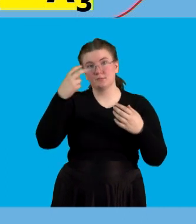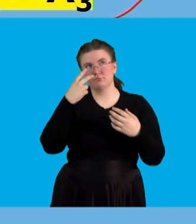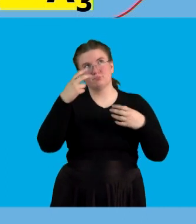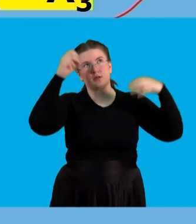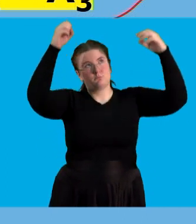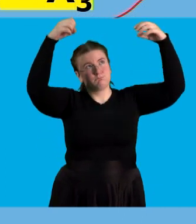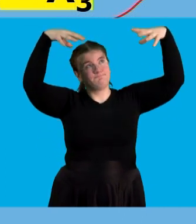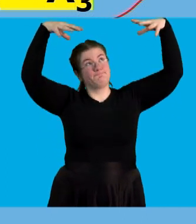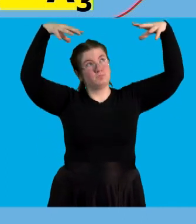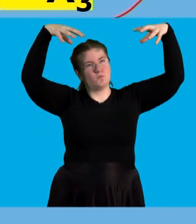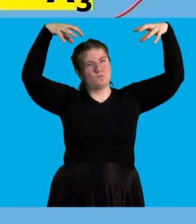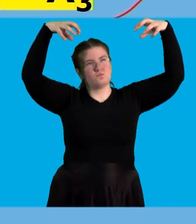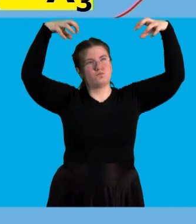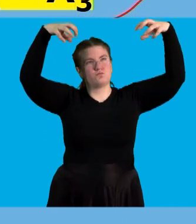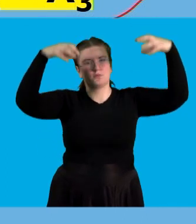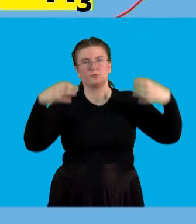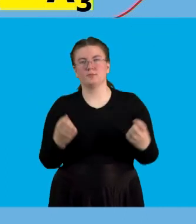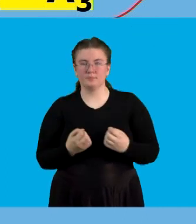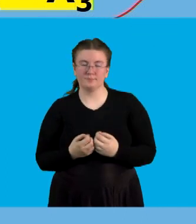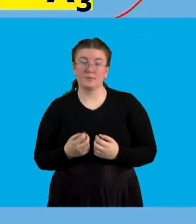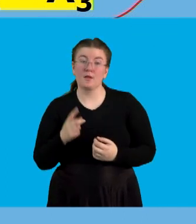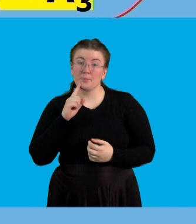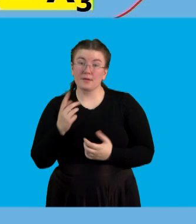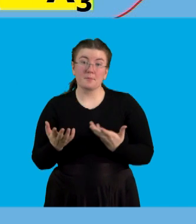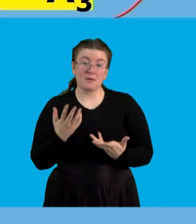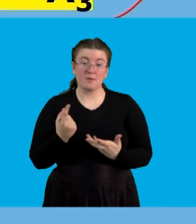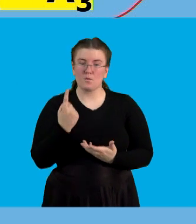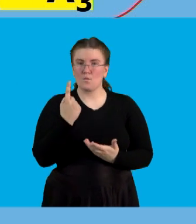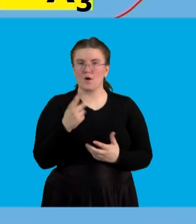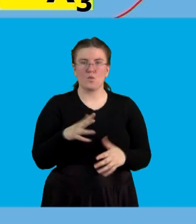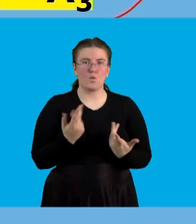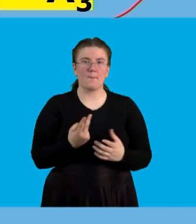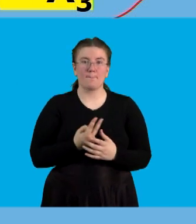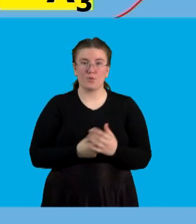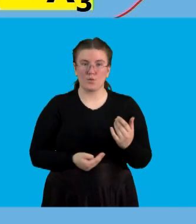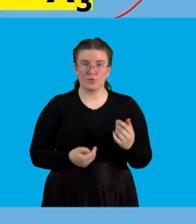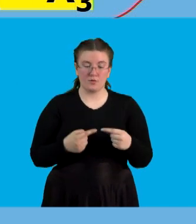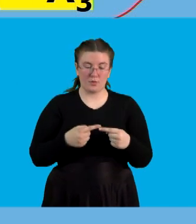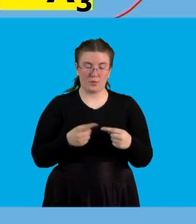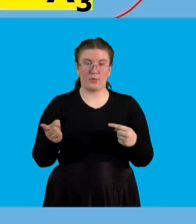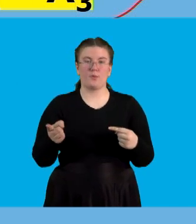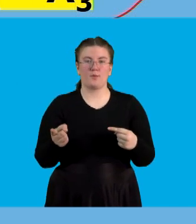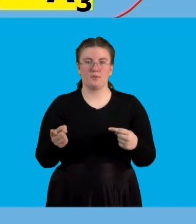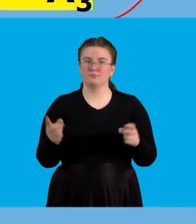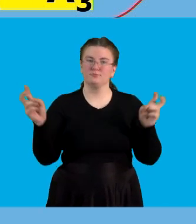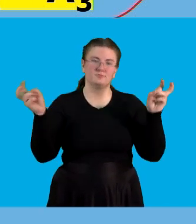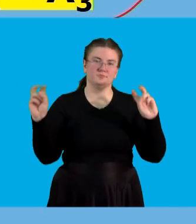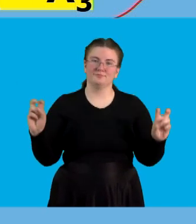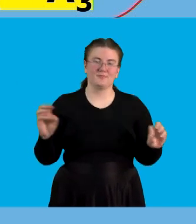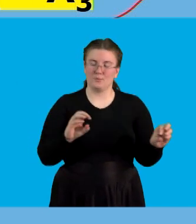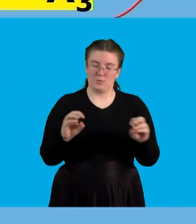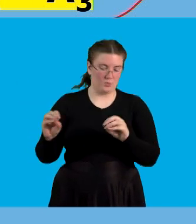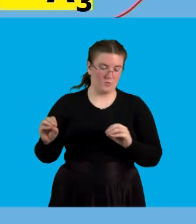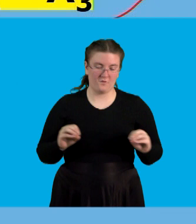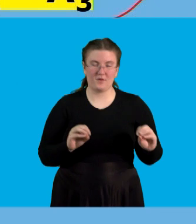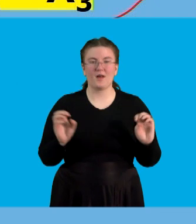brightness of these light bulbs that we have, either when we have one bulb or two bulbs. However, if one of them or if both of them were open, there